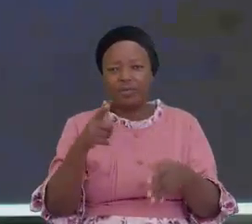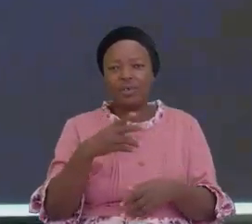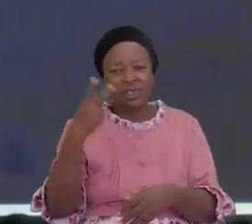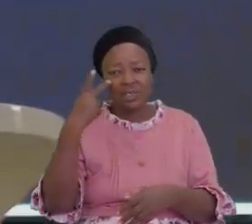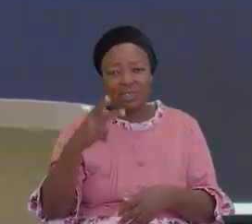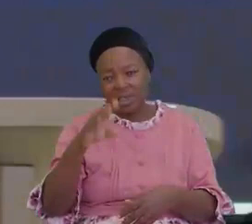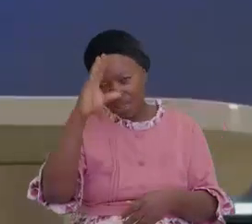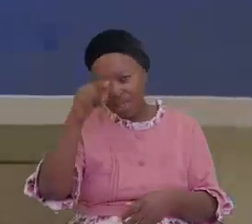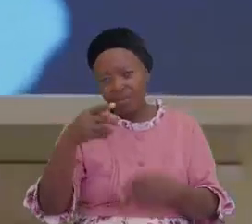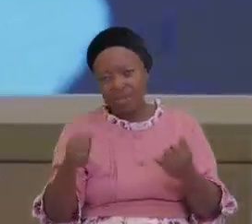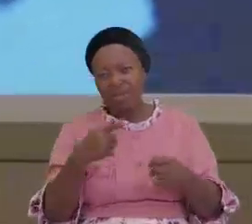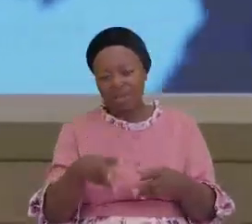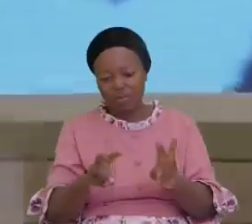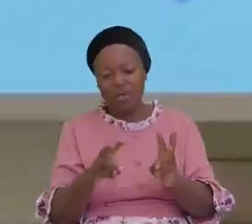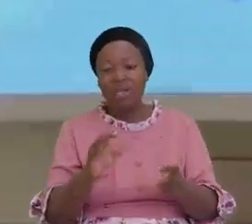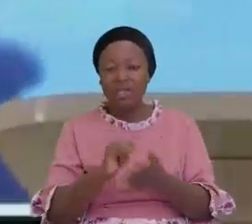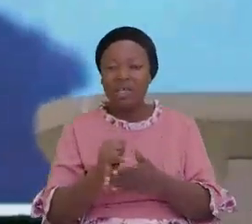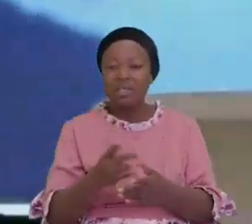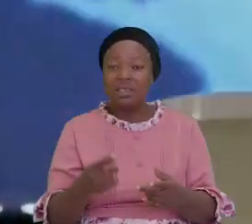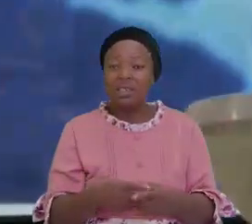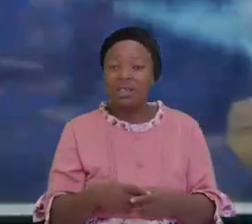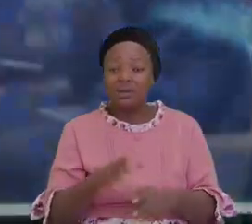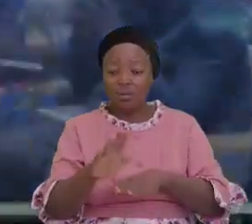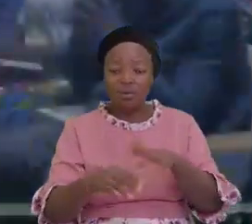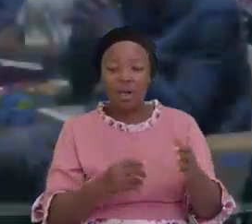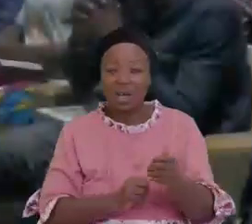way I run. Come on, run past me